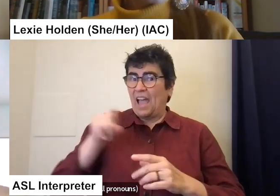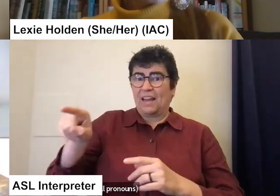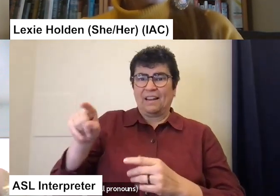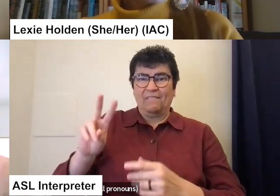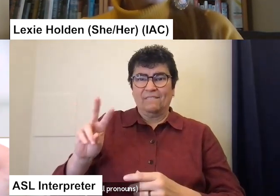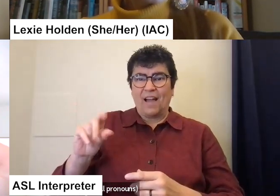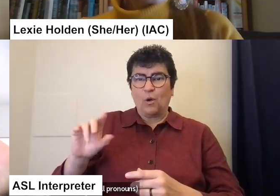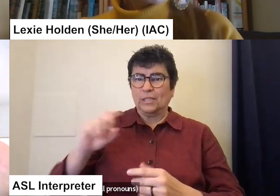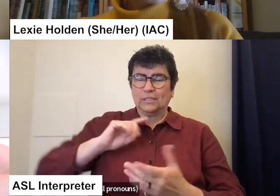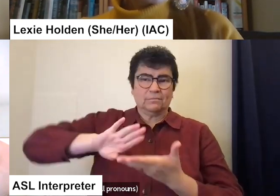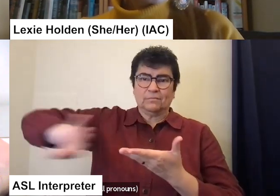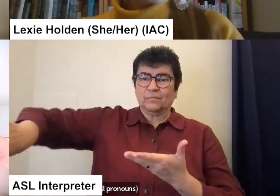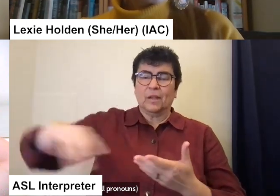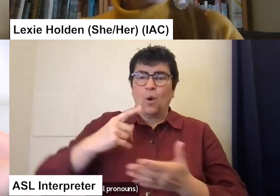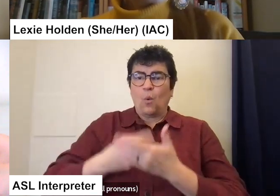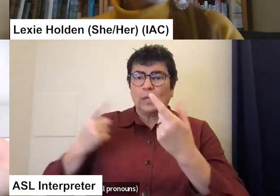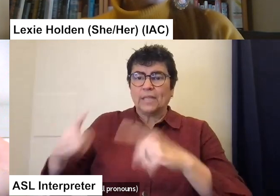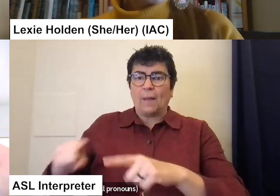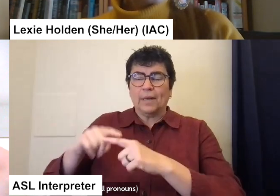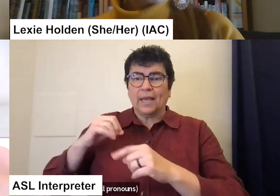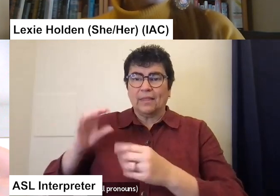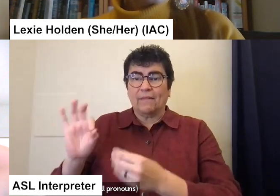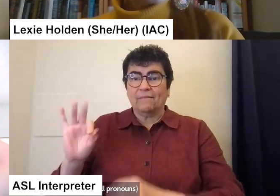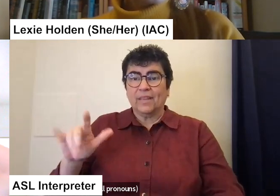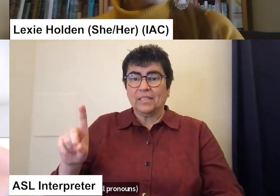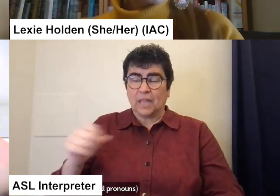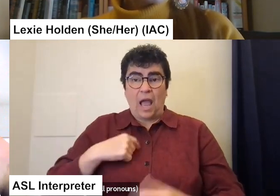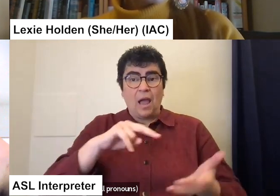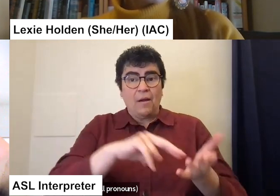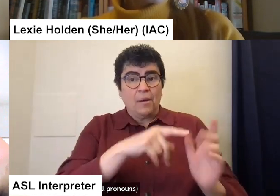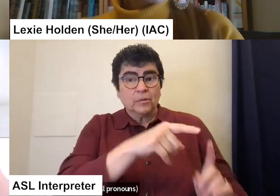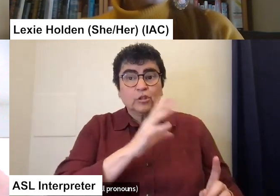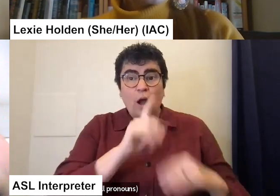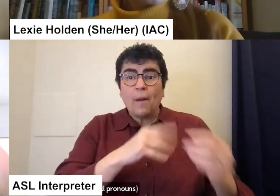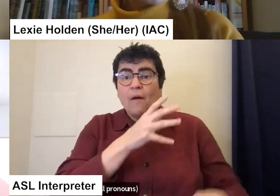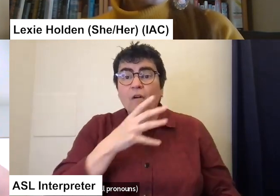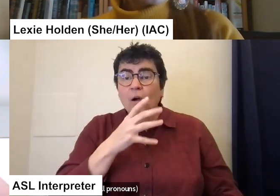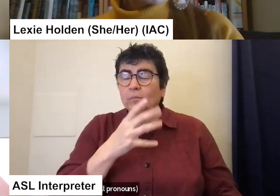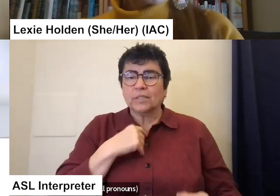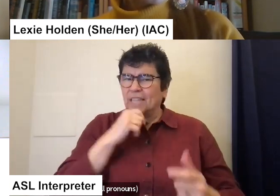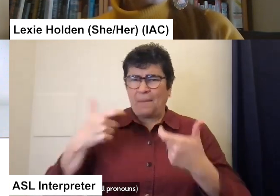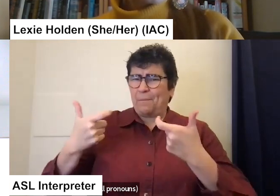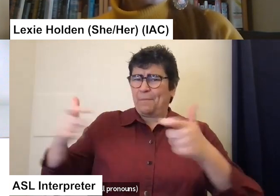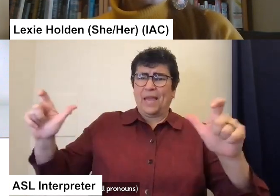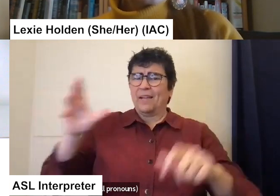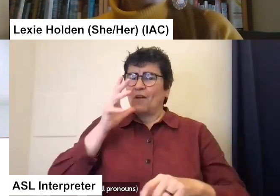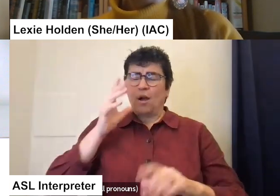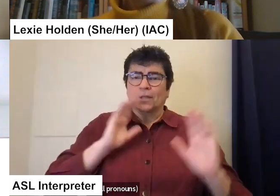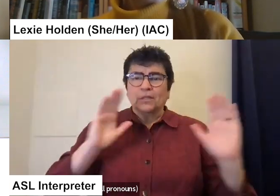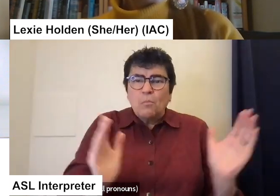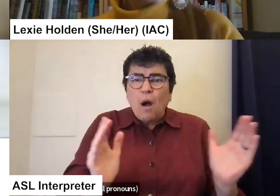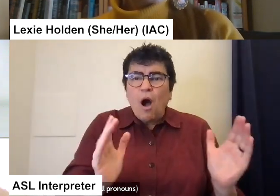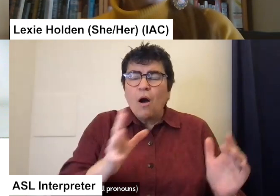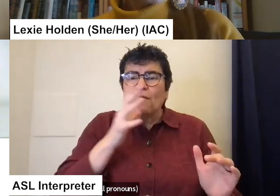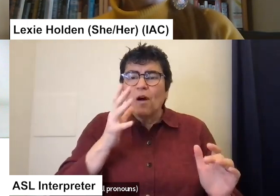moving away from what's happening in the fields. And when I say farms, I'm talking about small farms. I'm not talking about the farms